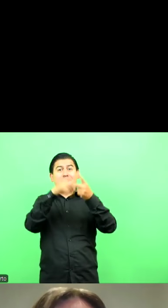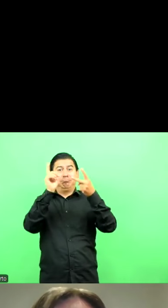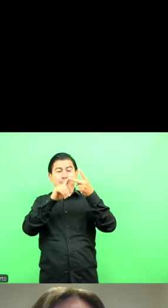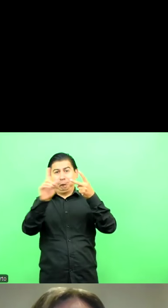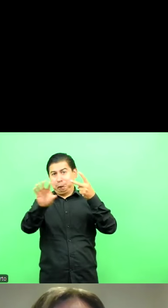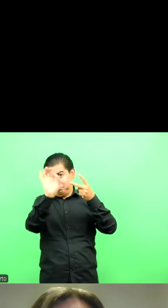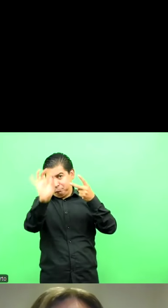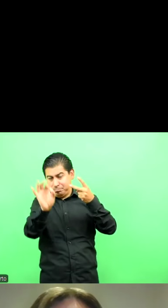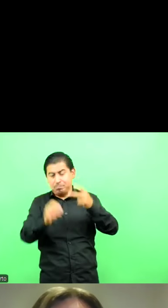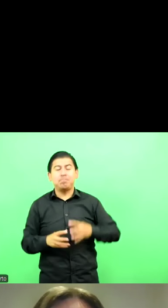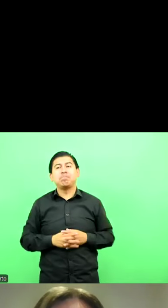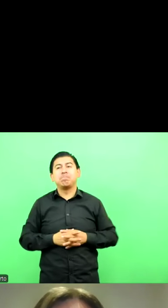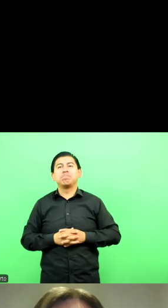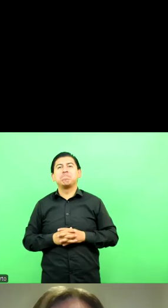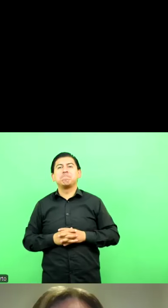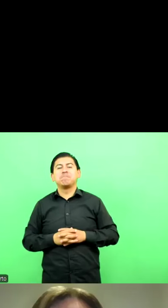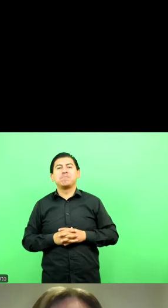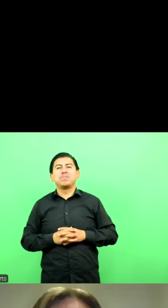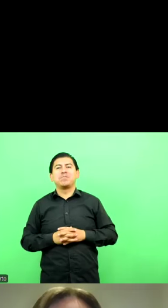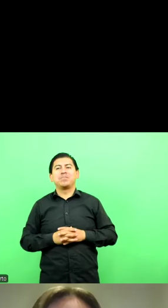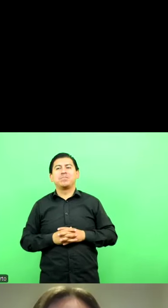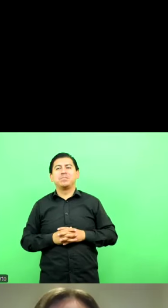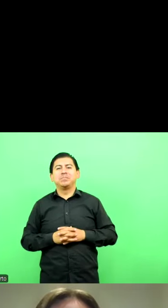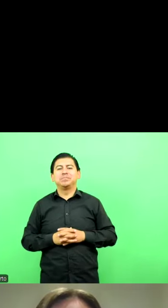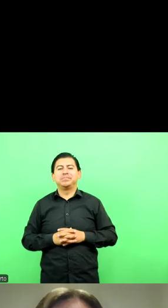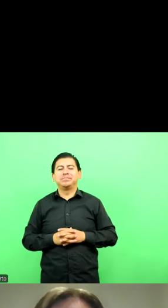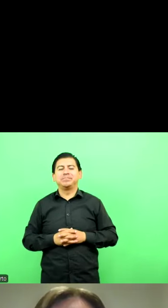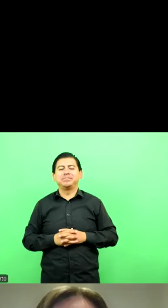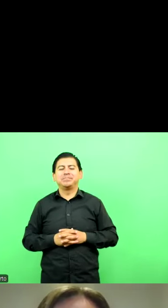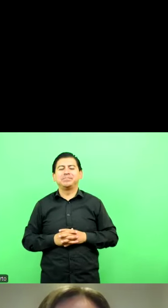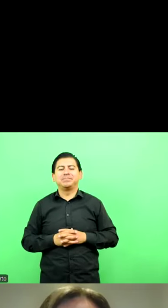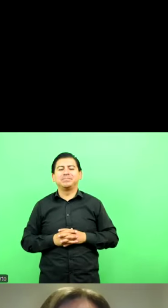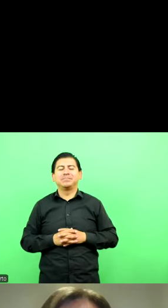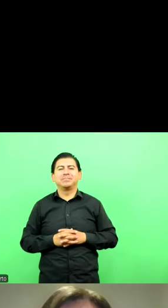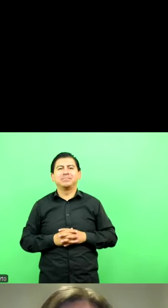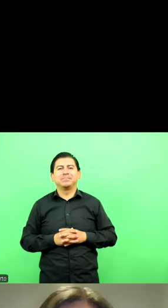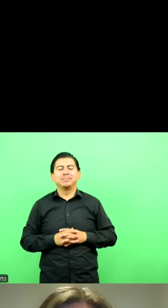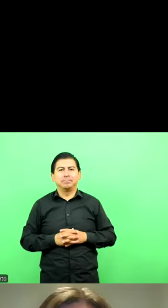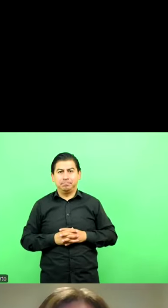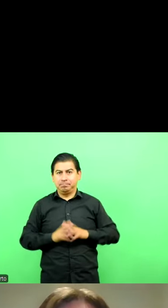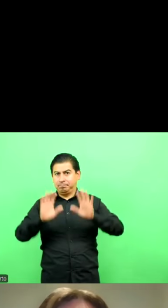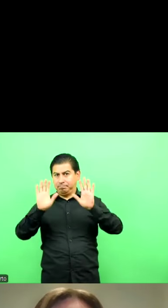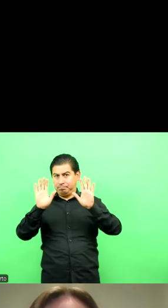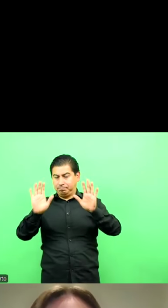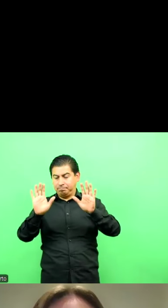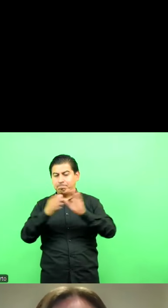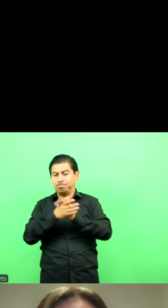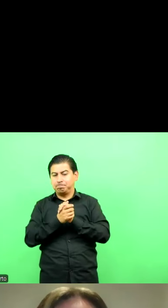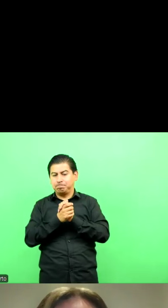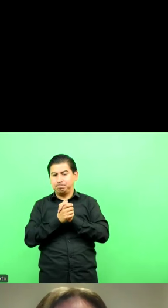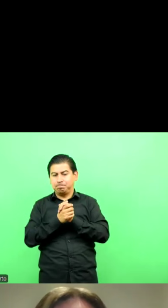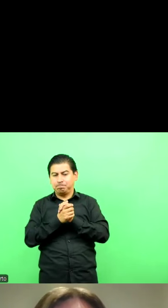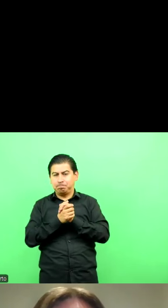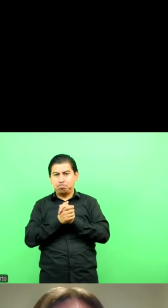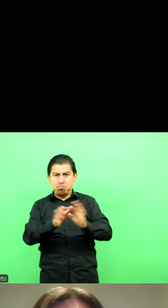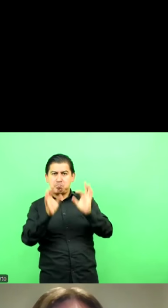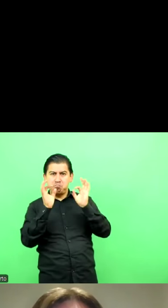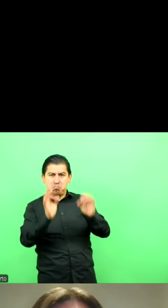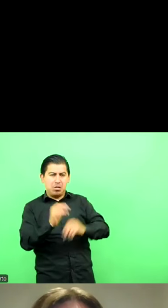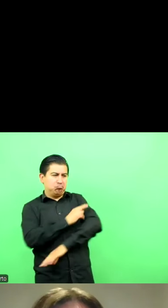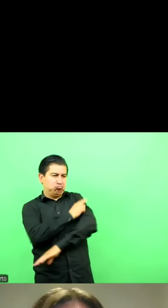Which of the following conditions should be met to ensure resilient health infrastructure systems for older persons and people